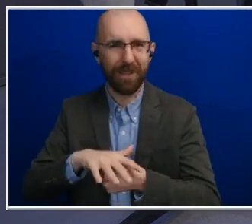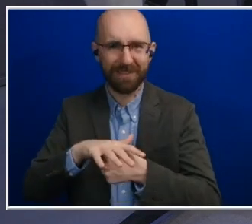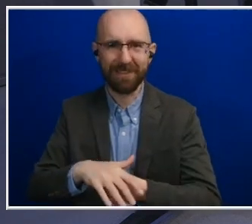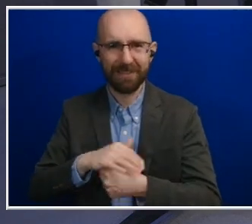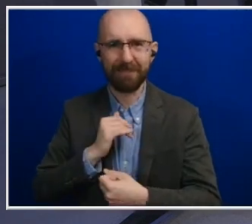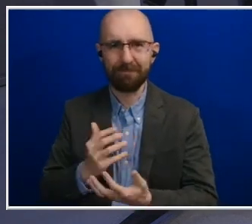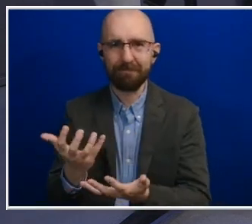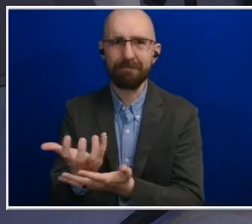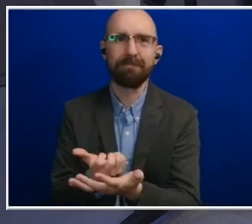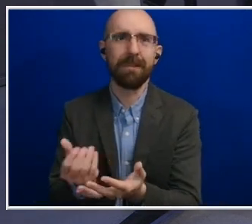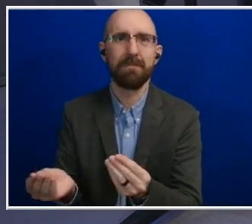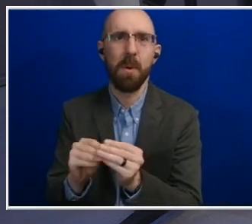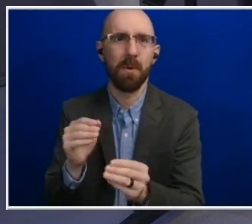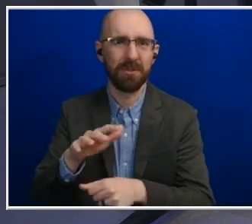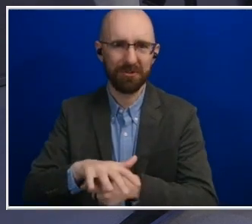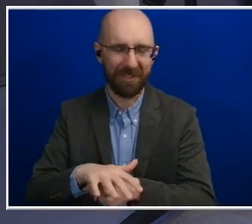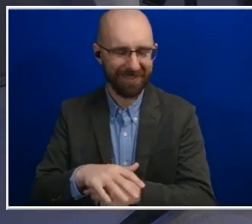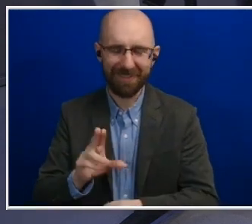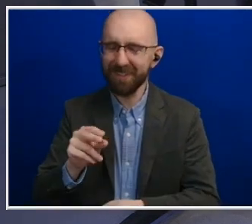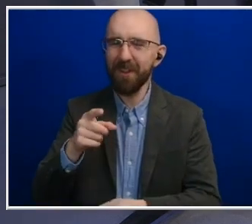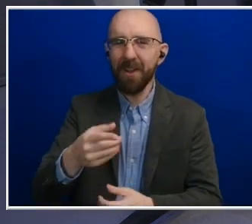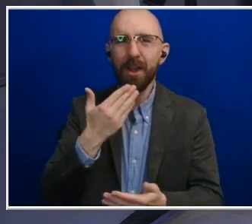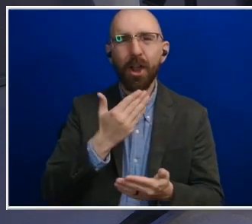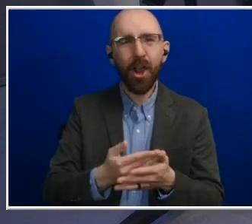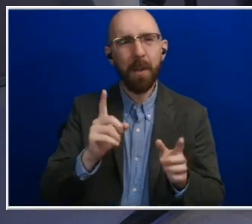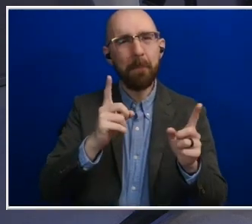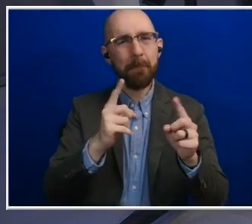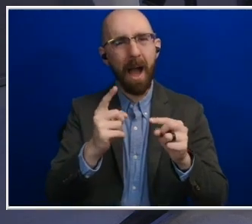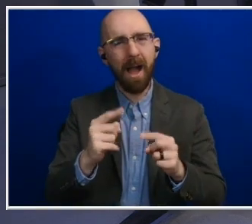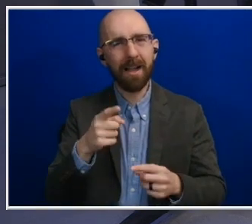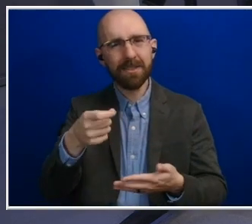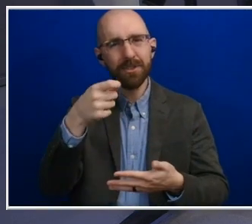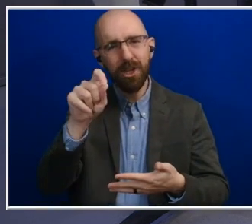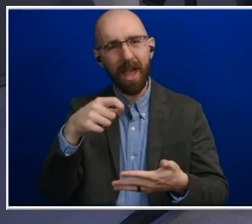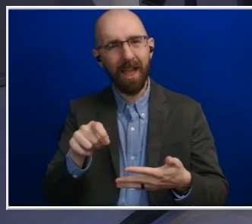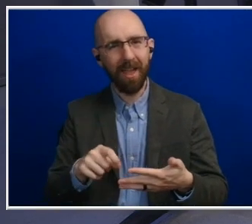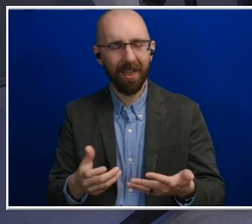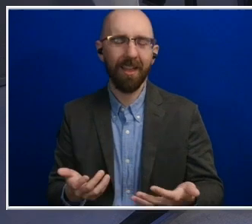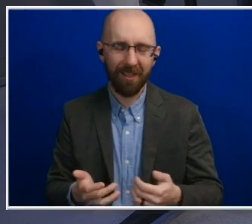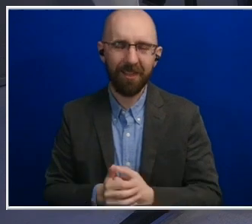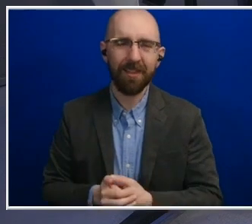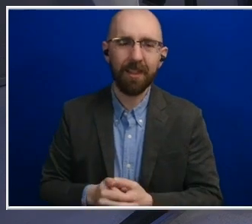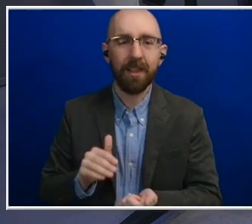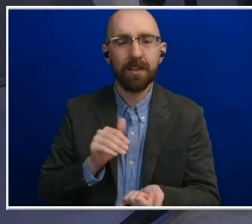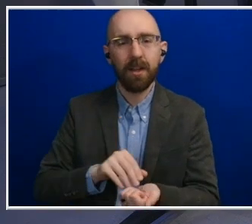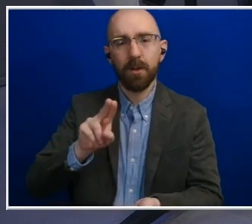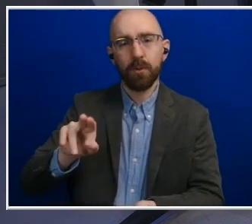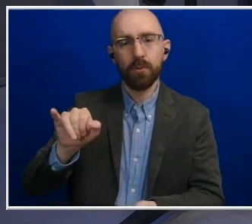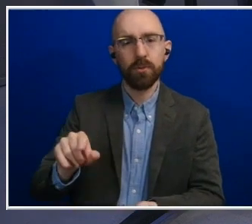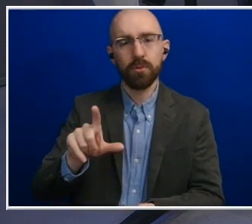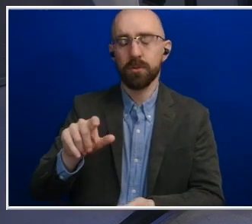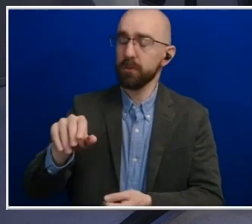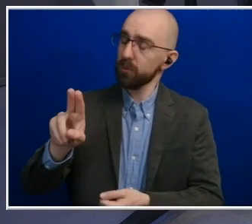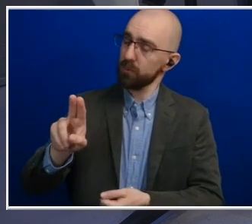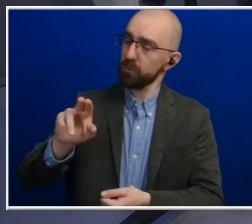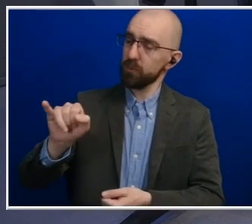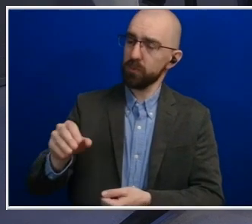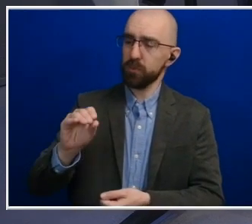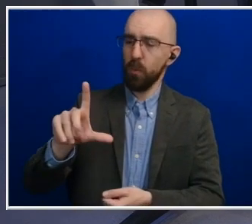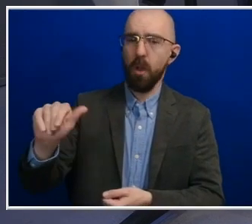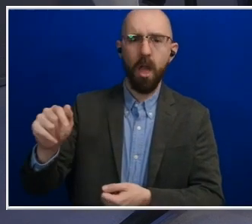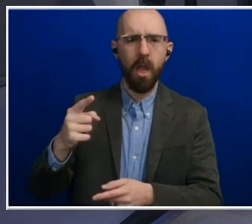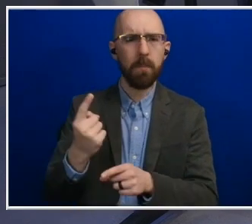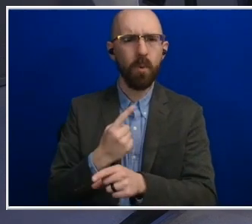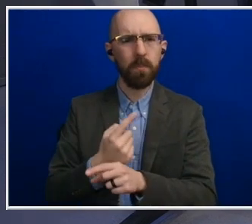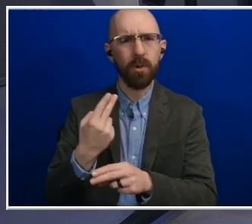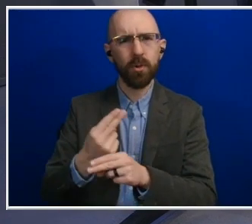just checking a lot of good boxes. Yeah. I think that's great. Yeah. Dr. Joa, is it an appropriate term to use the word cure?